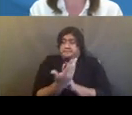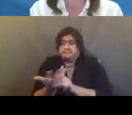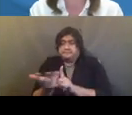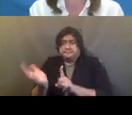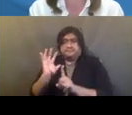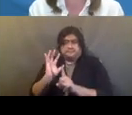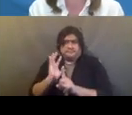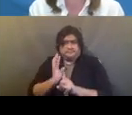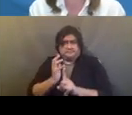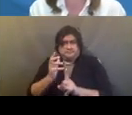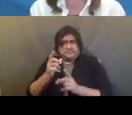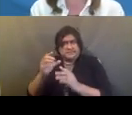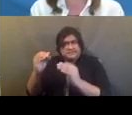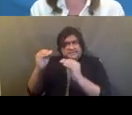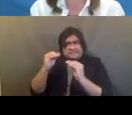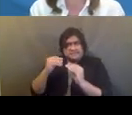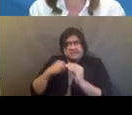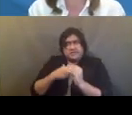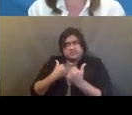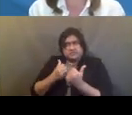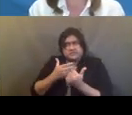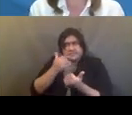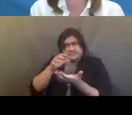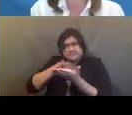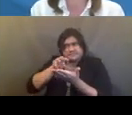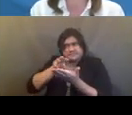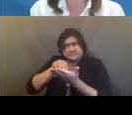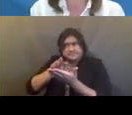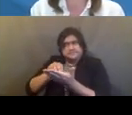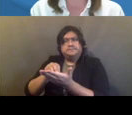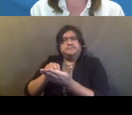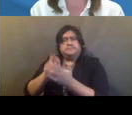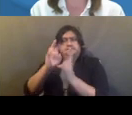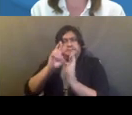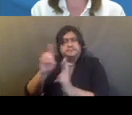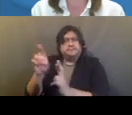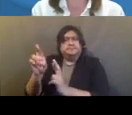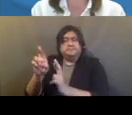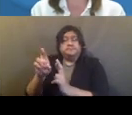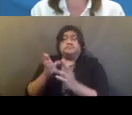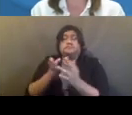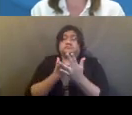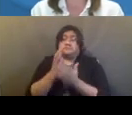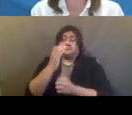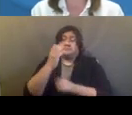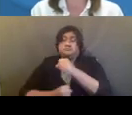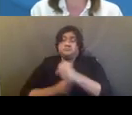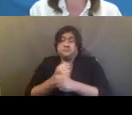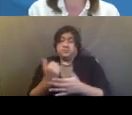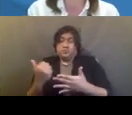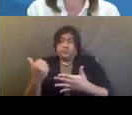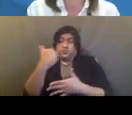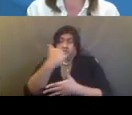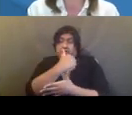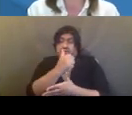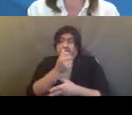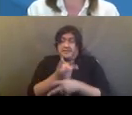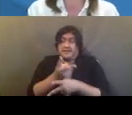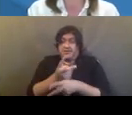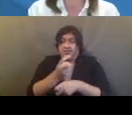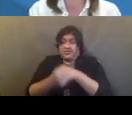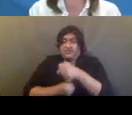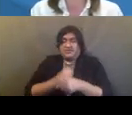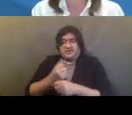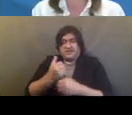for. Through the course of my primary care years, I had a series of patients who were transgender, whose family members